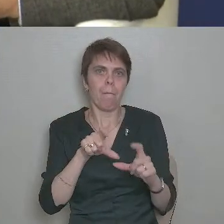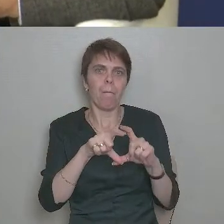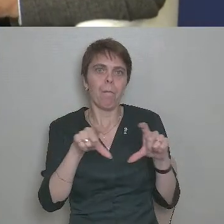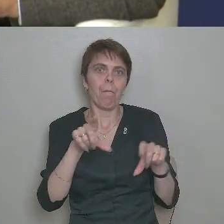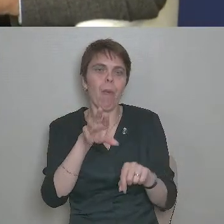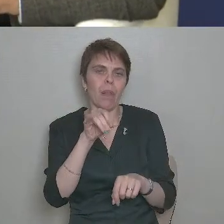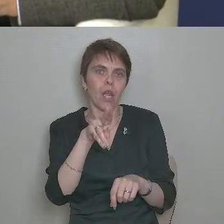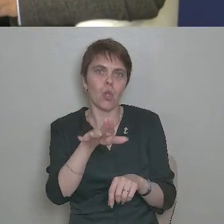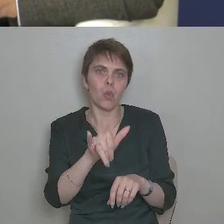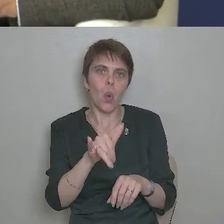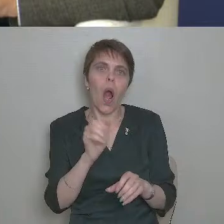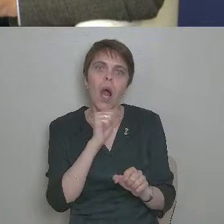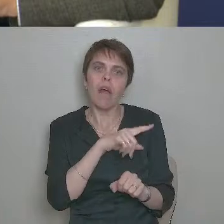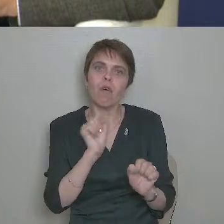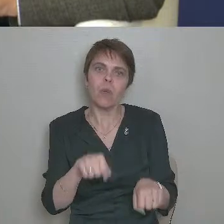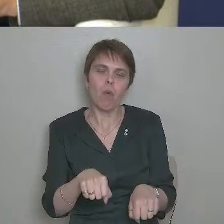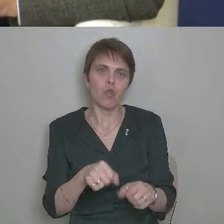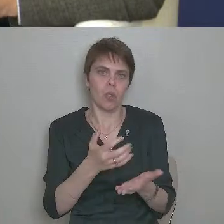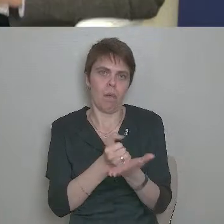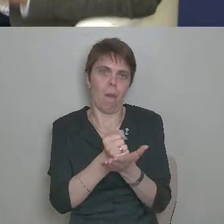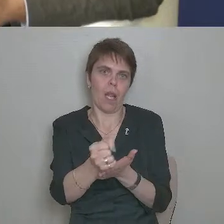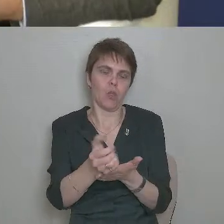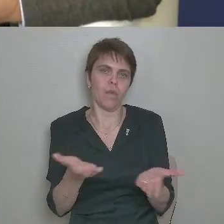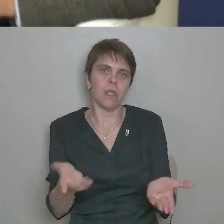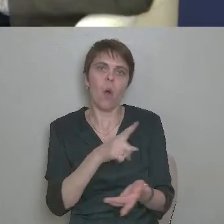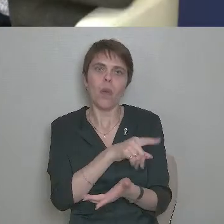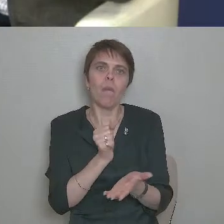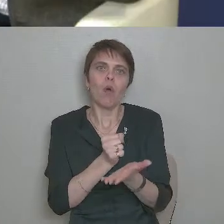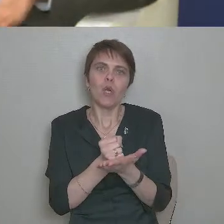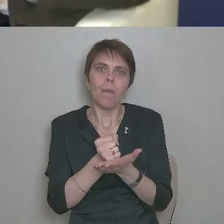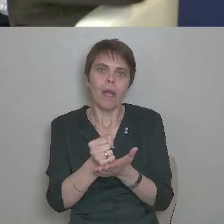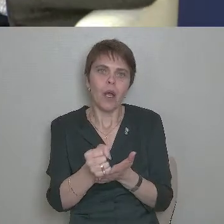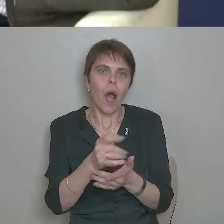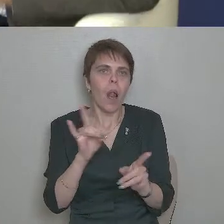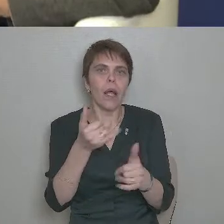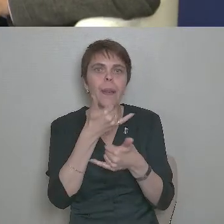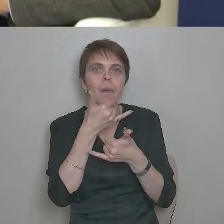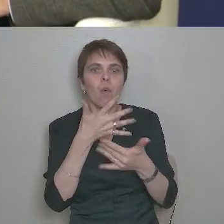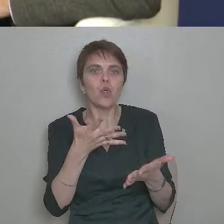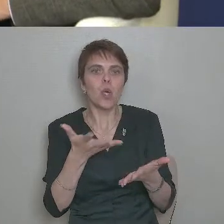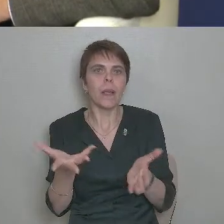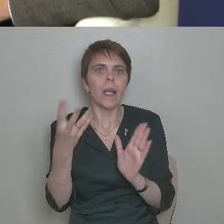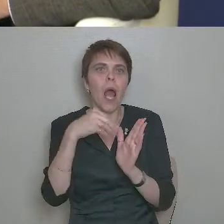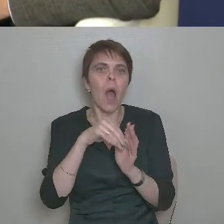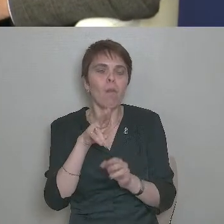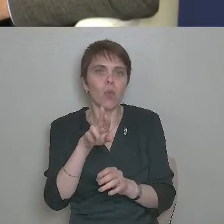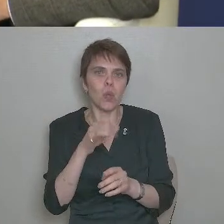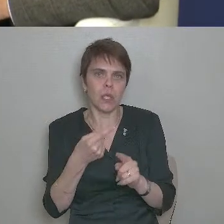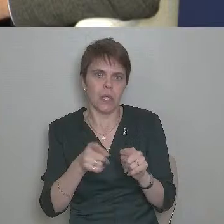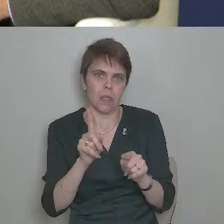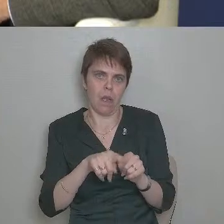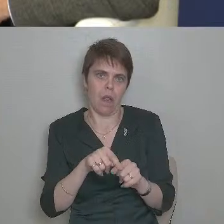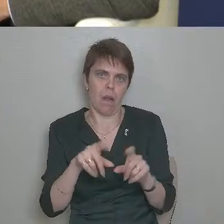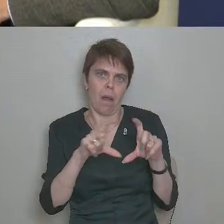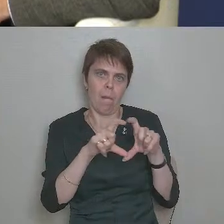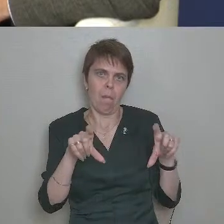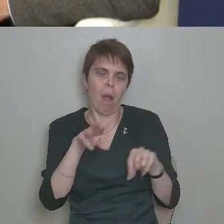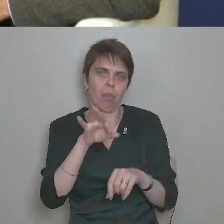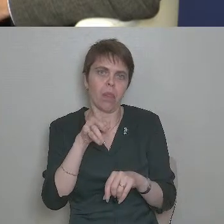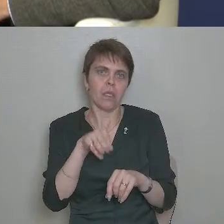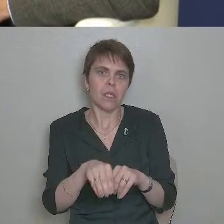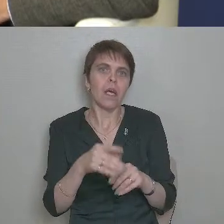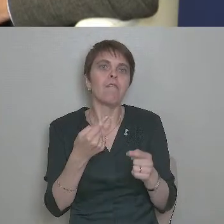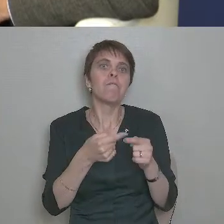be employed if he or she has a representative mandate, but they can run. They can run, but they cannot get this mandate.